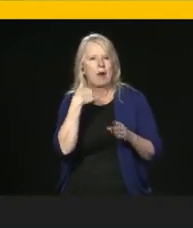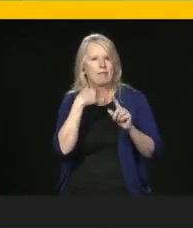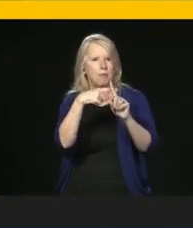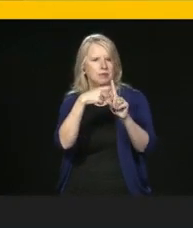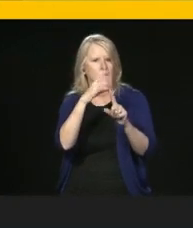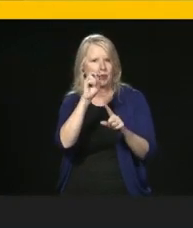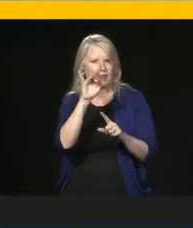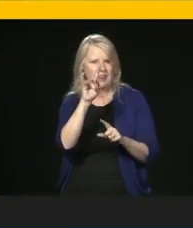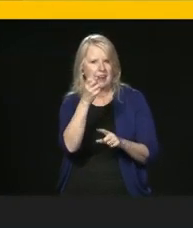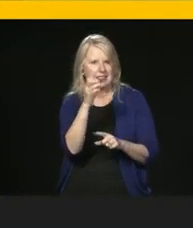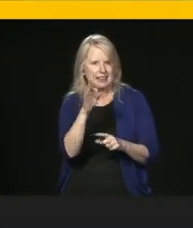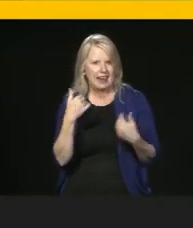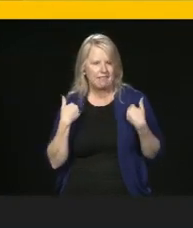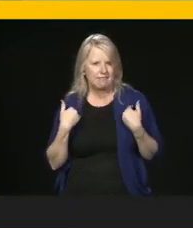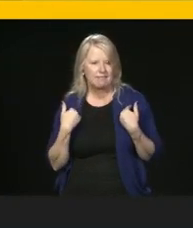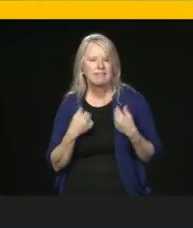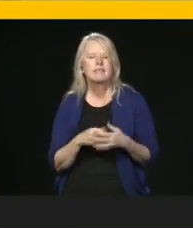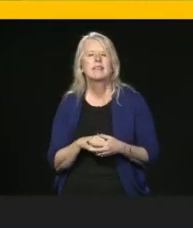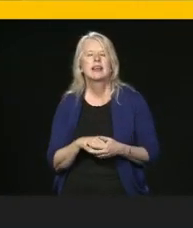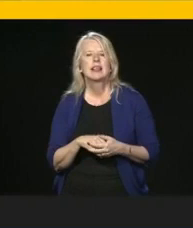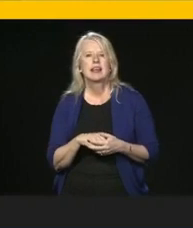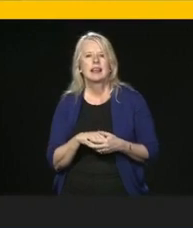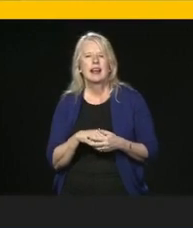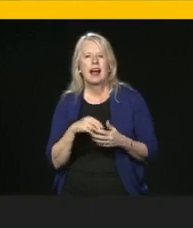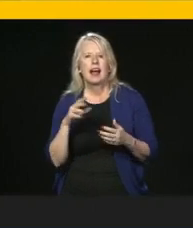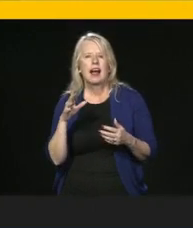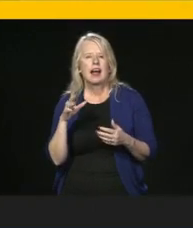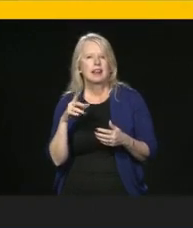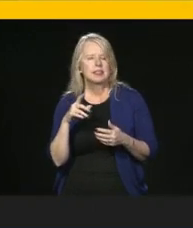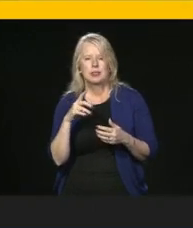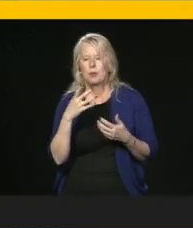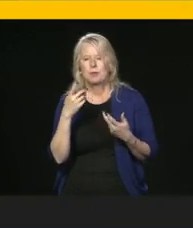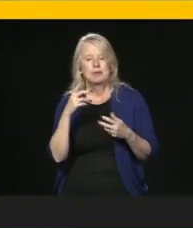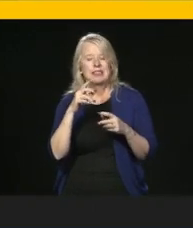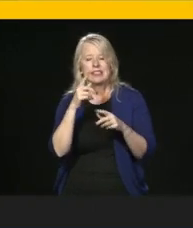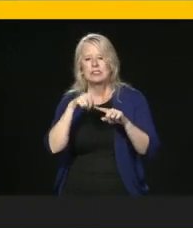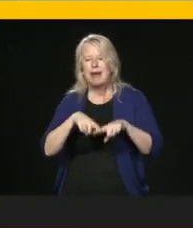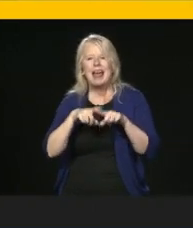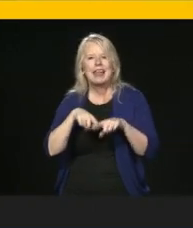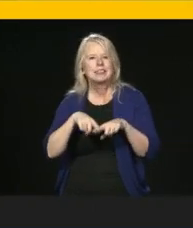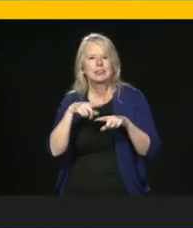It's a different question for every single case. I understand.